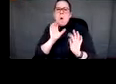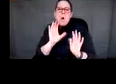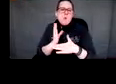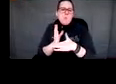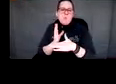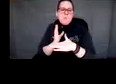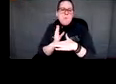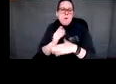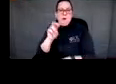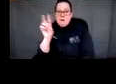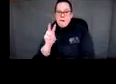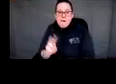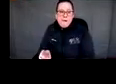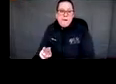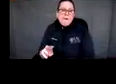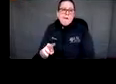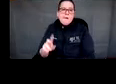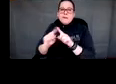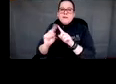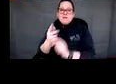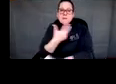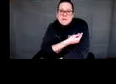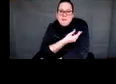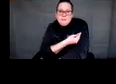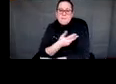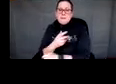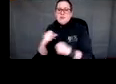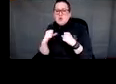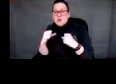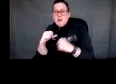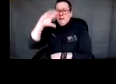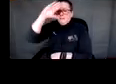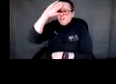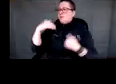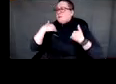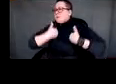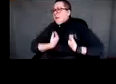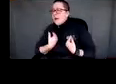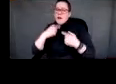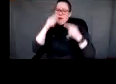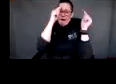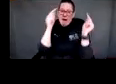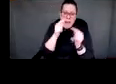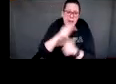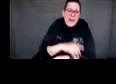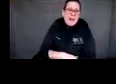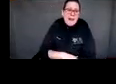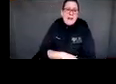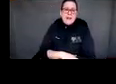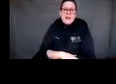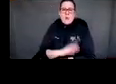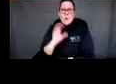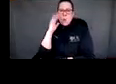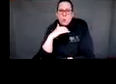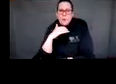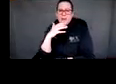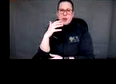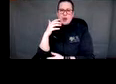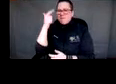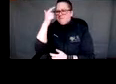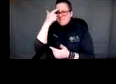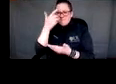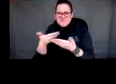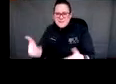everything from the kinds of symptoms they have: chills, fever, fatigue, headache, any weird neurological symptoms,